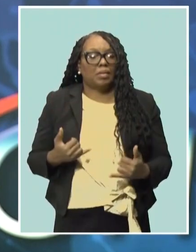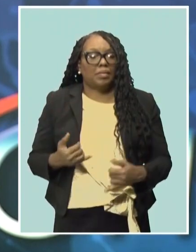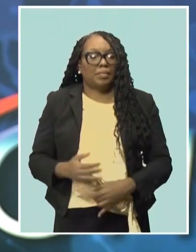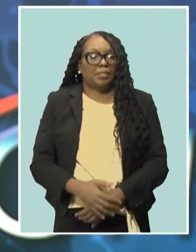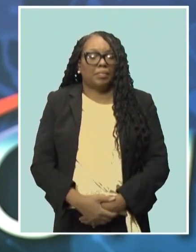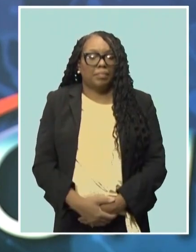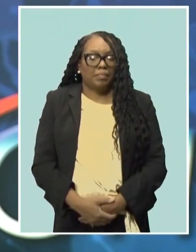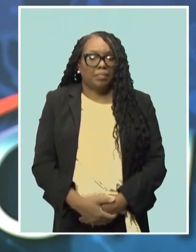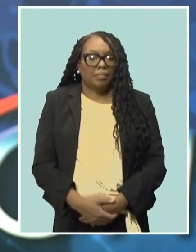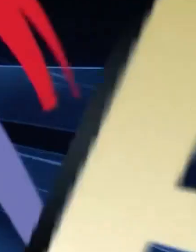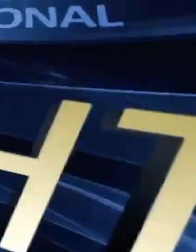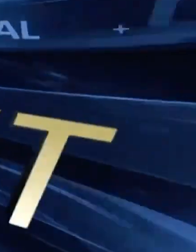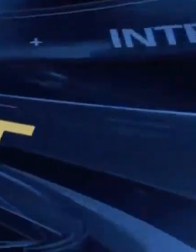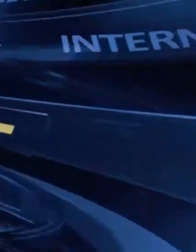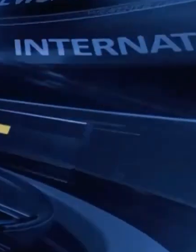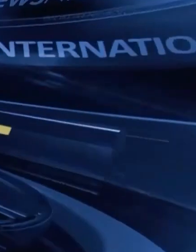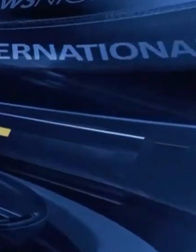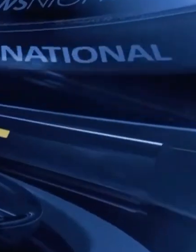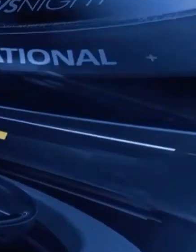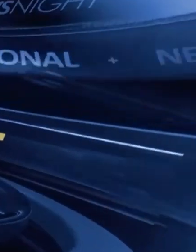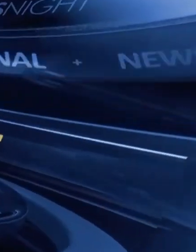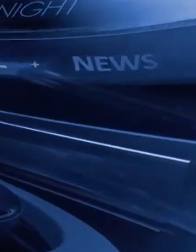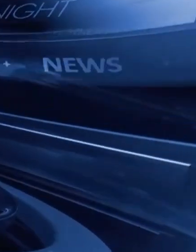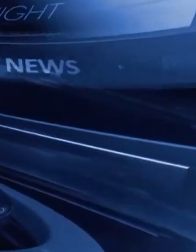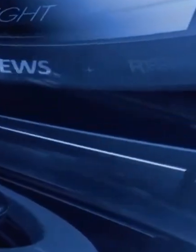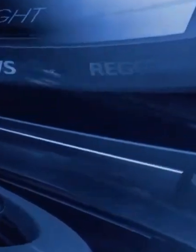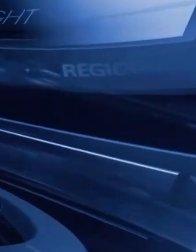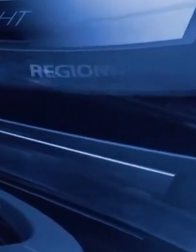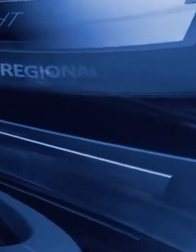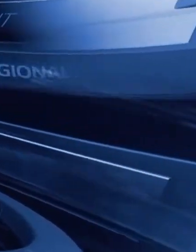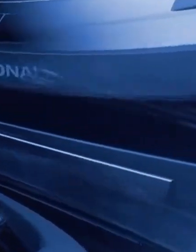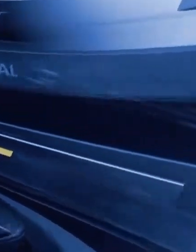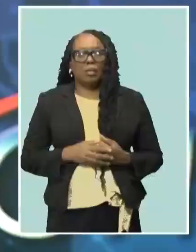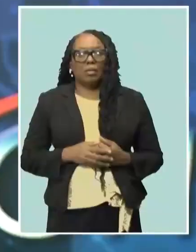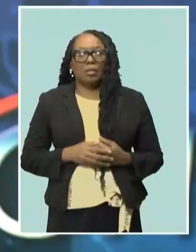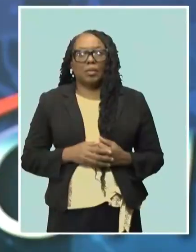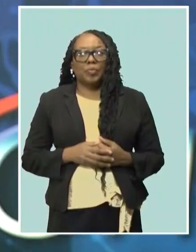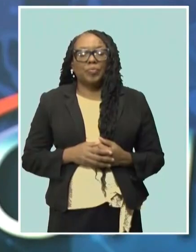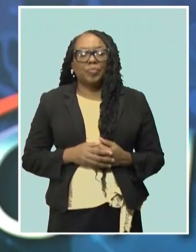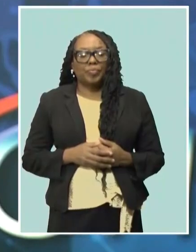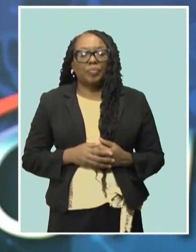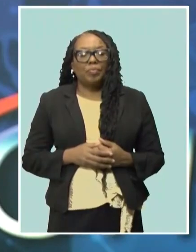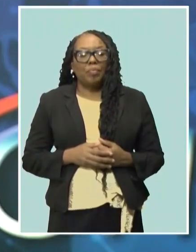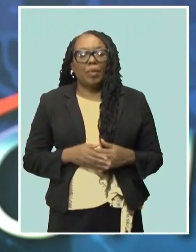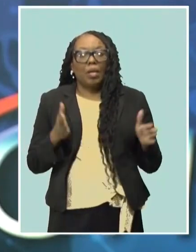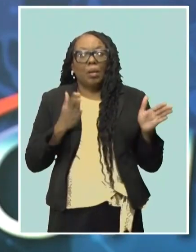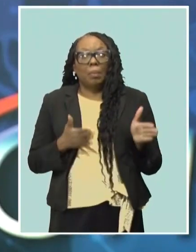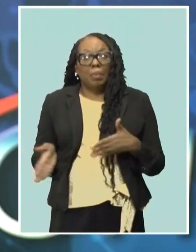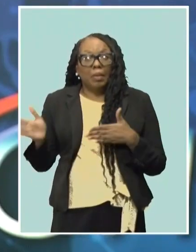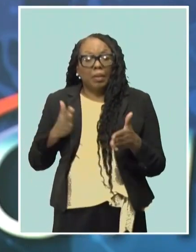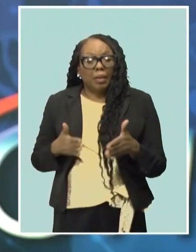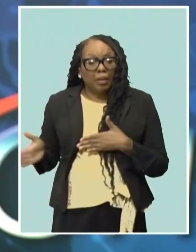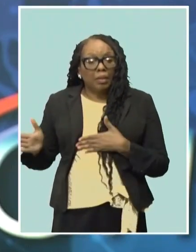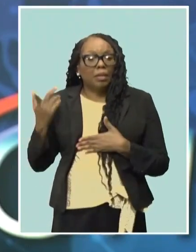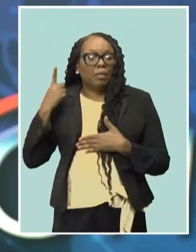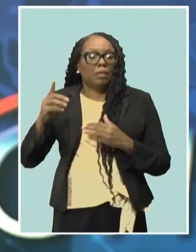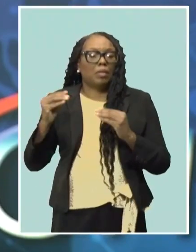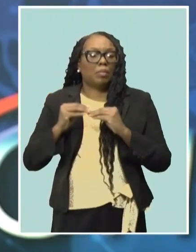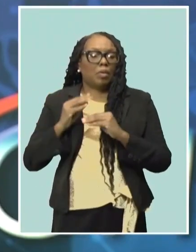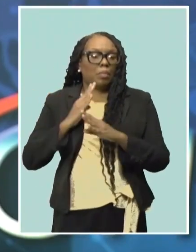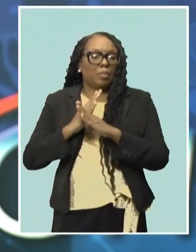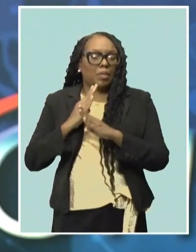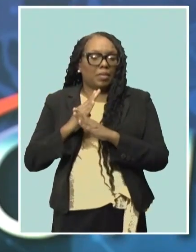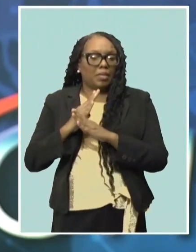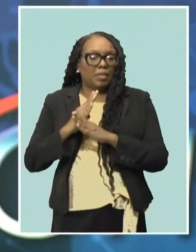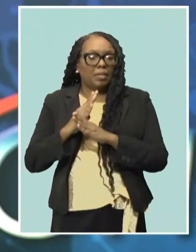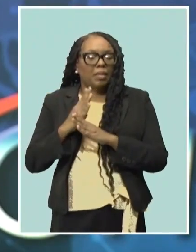disabilities. Plans to increase the number of buses that can accommodate